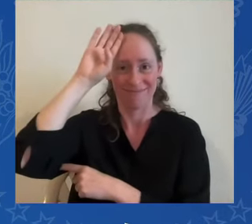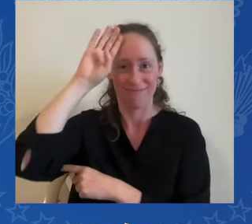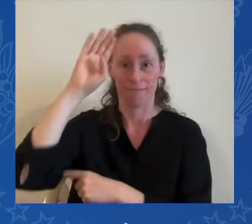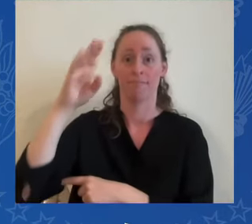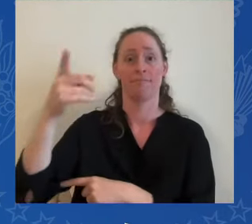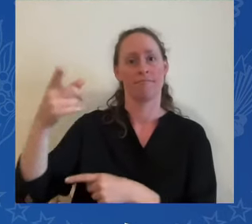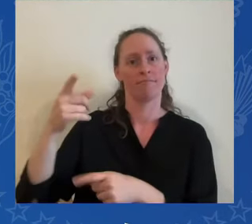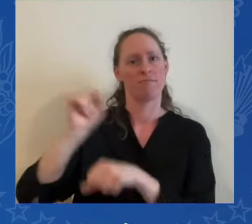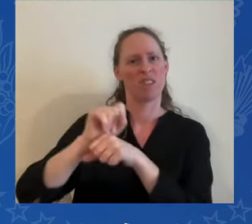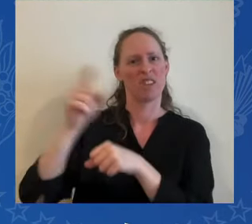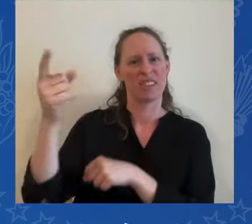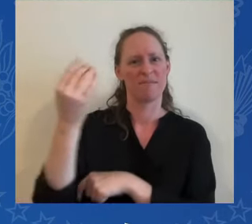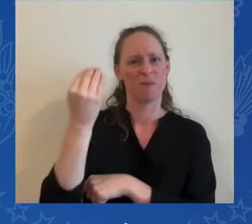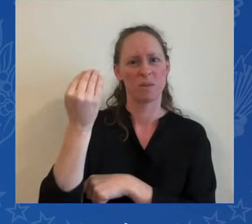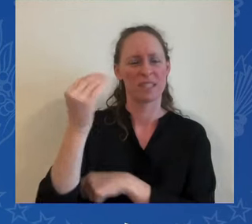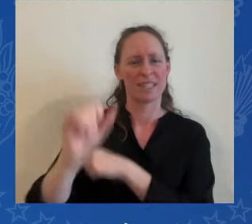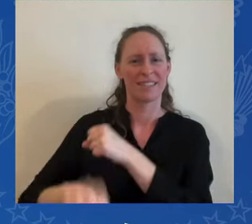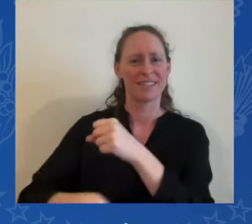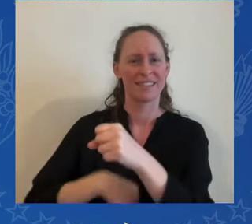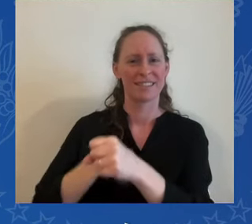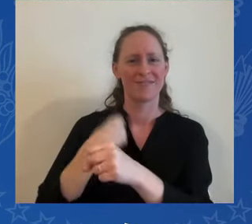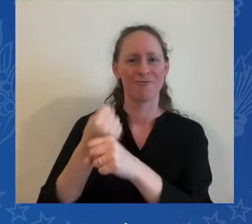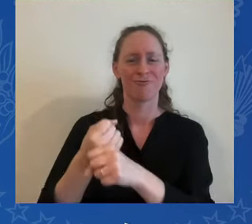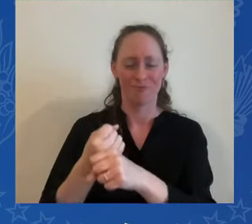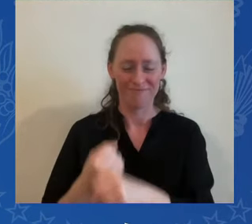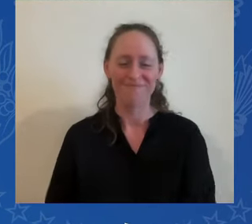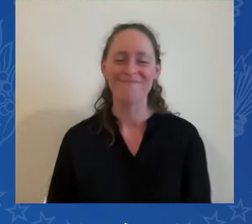God made man, then he made a few firefighters.